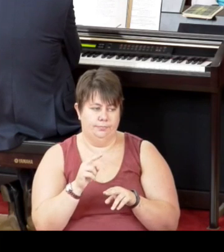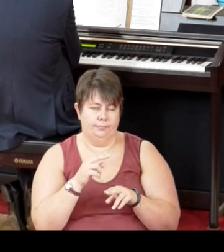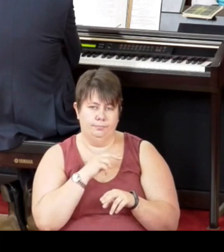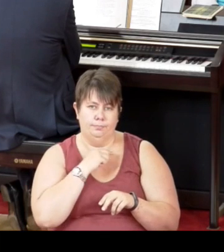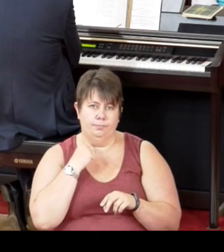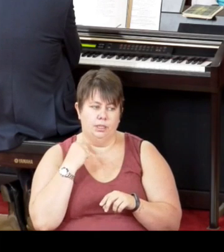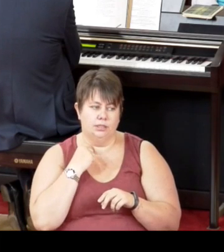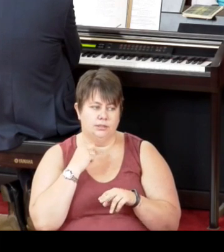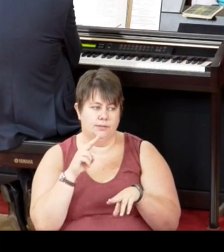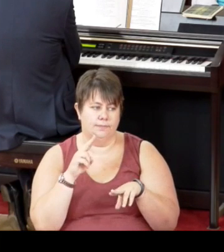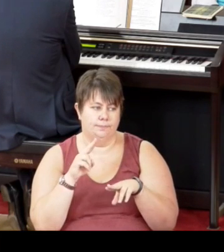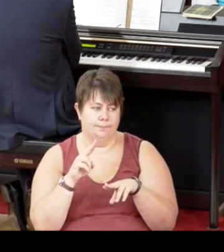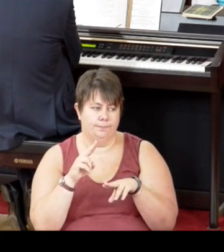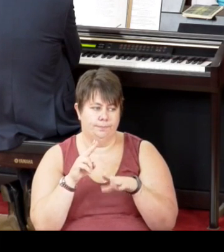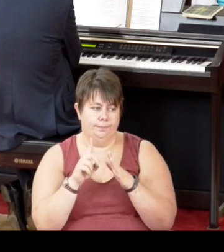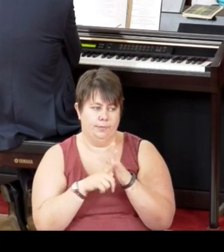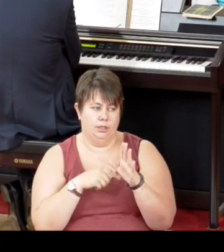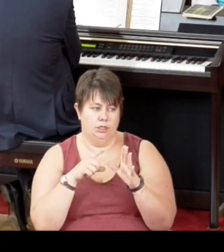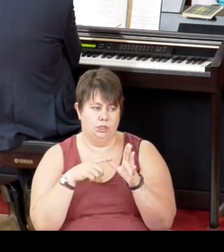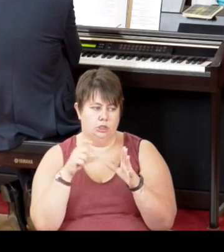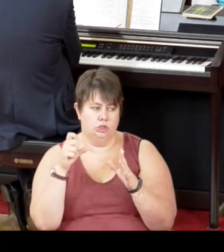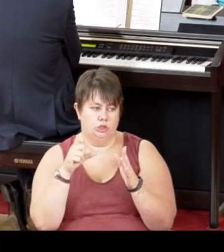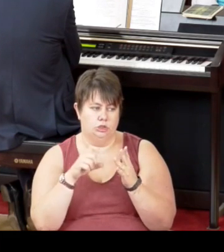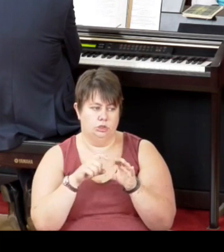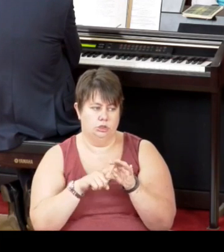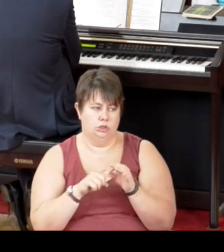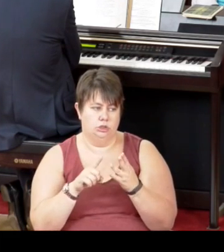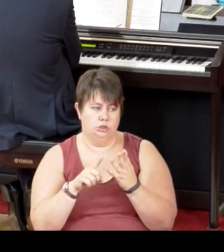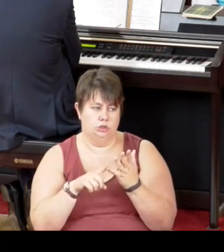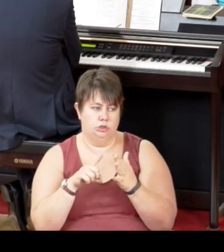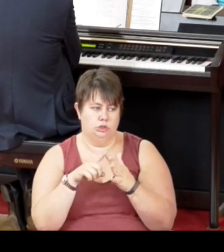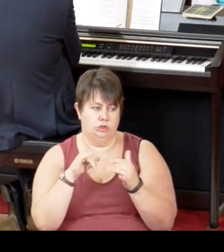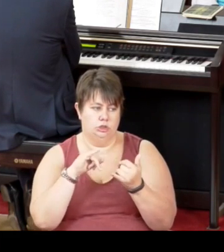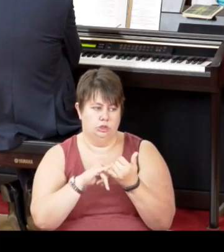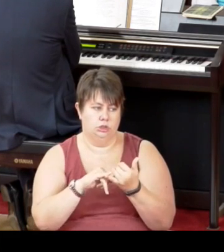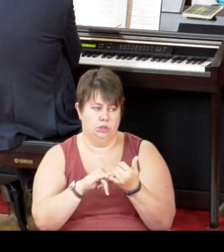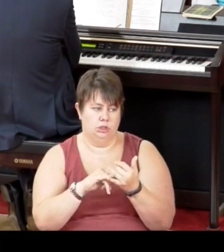who was killed while leading your people in worship.